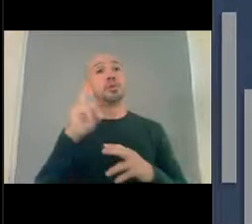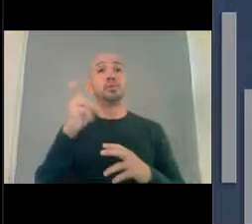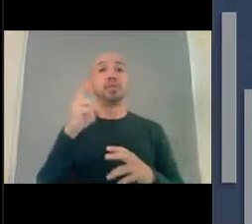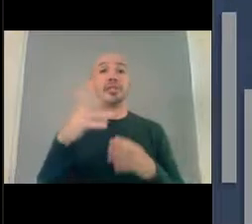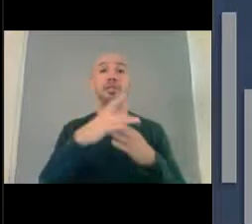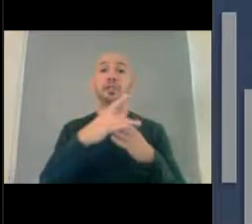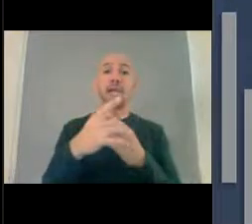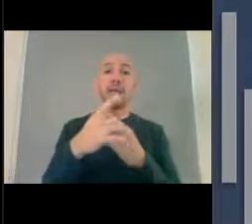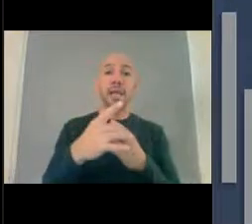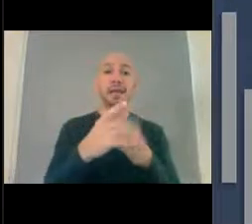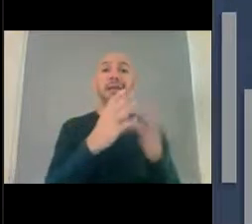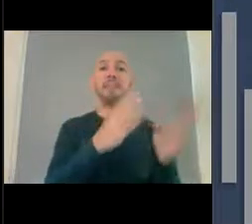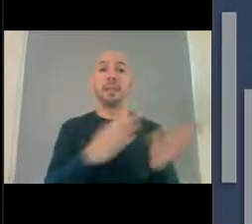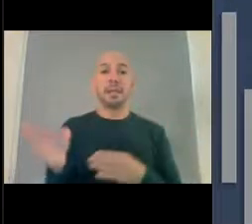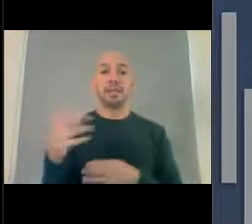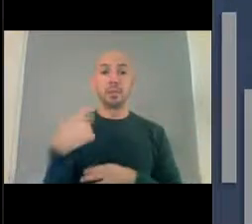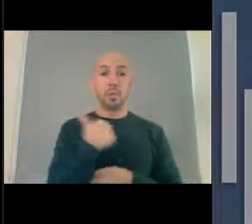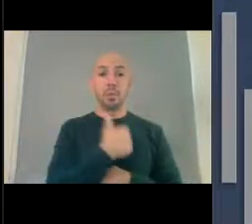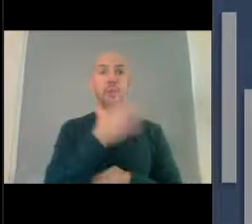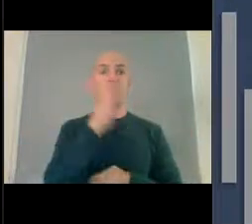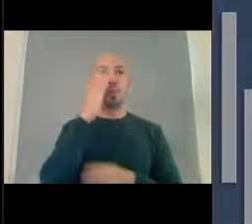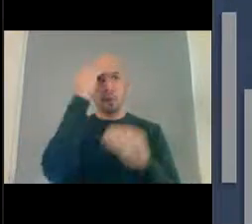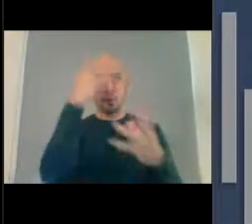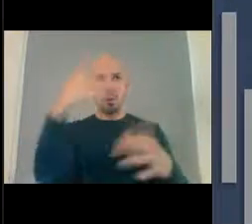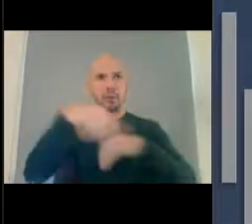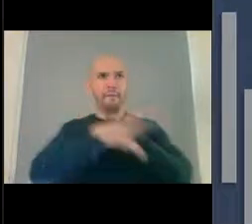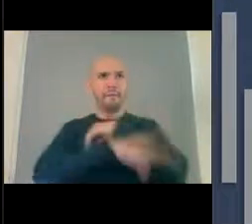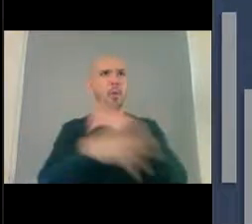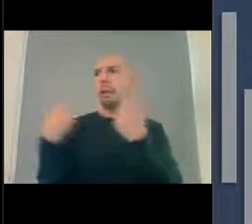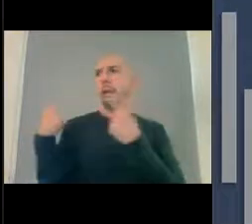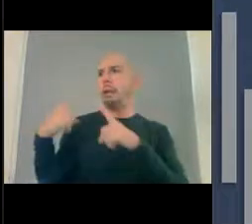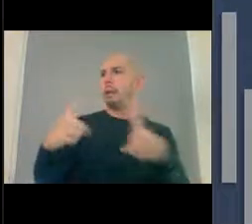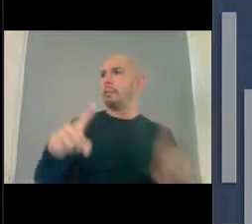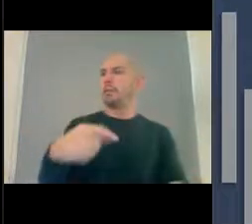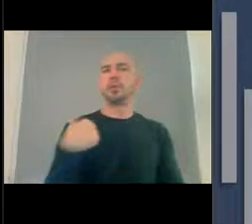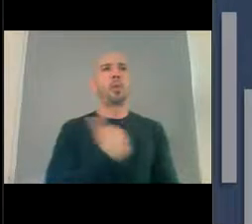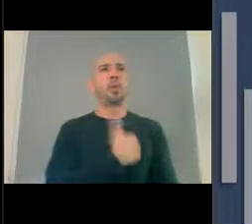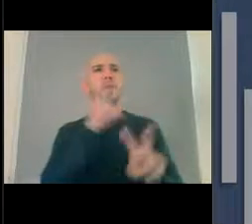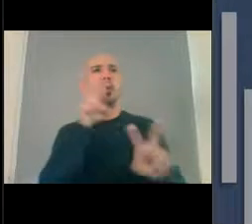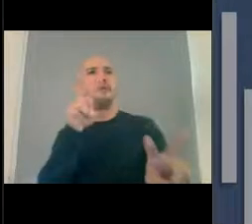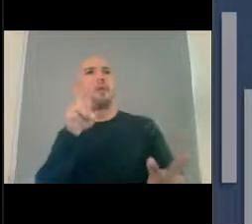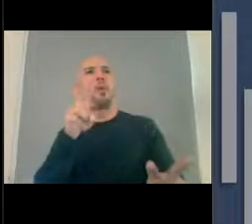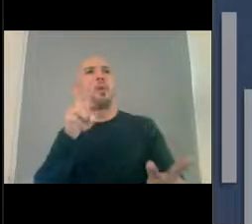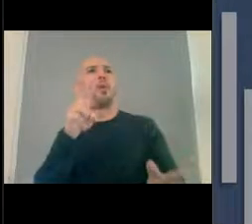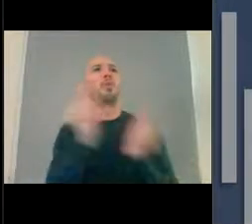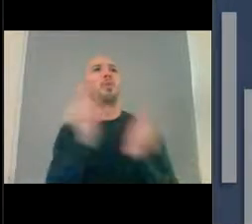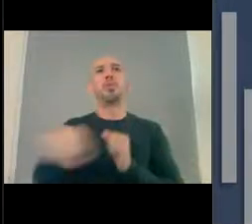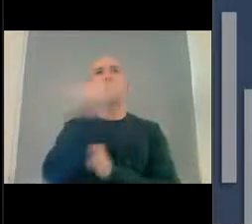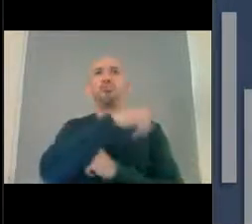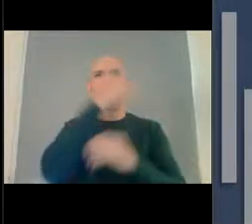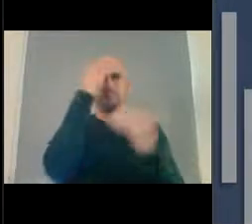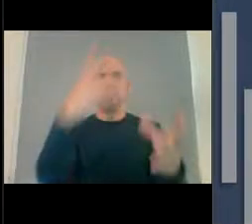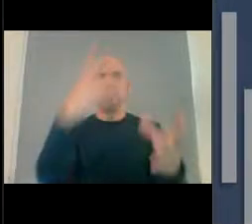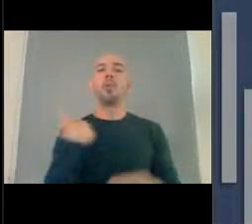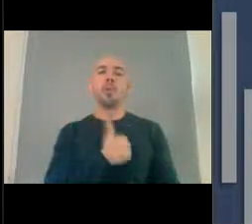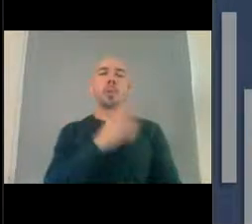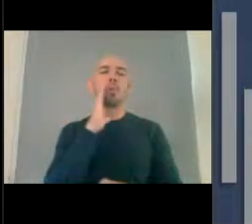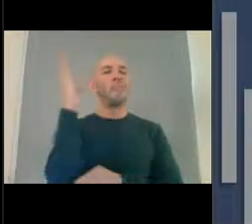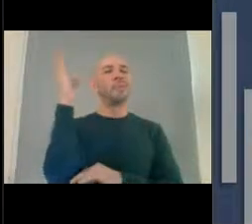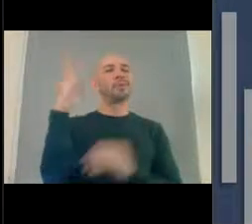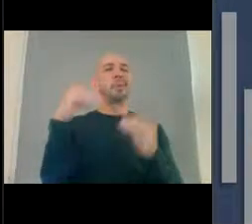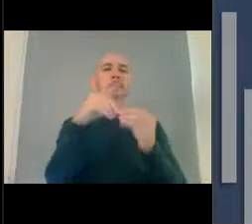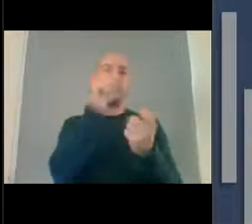kick off the update this fall and we look forward to collaborating with caltrans and all our stakeholders on this effort we will present a more detailed uh more